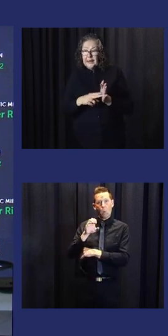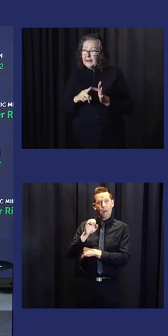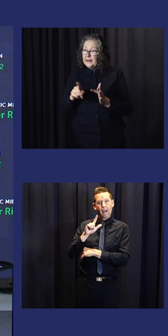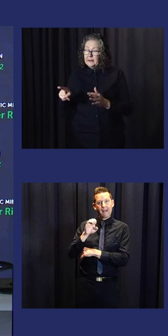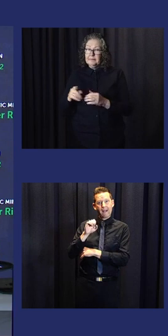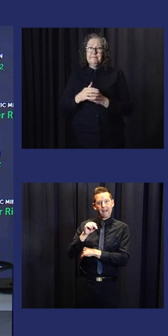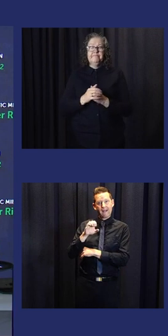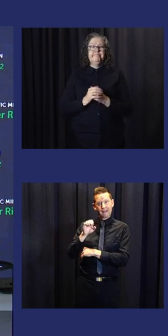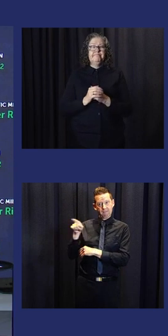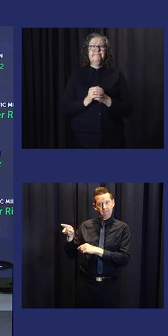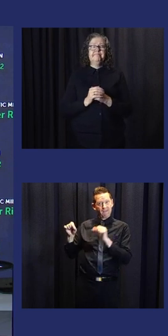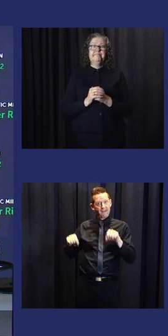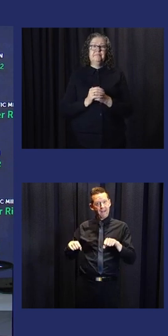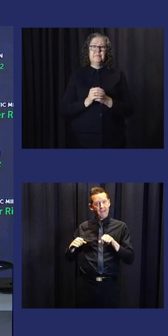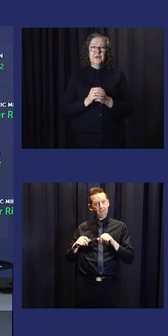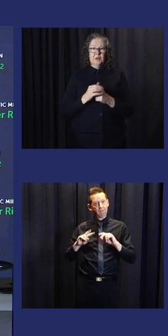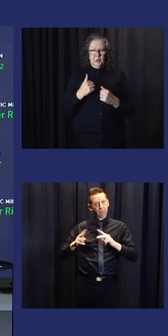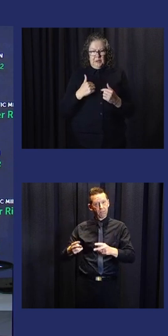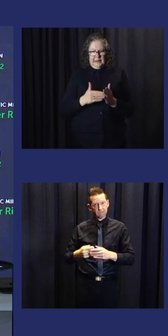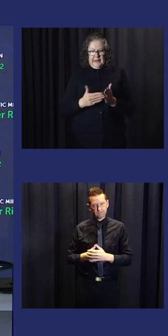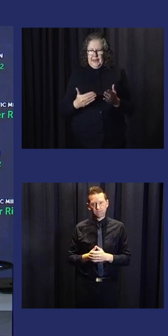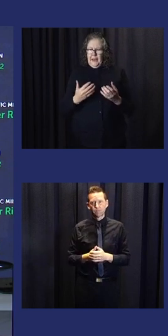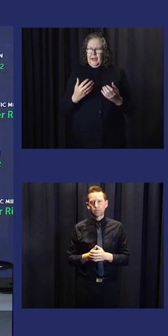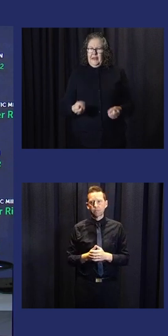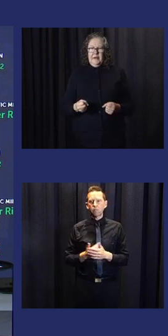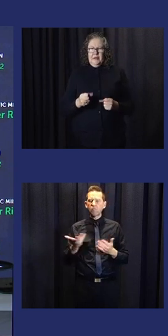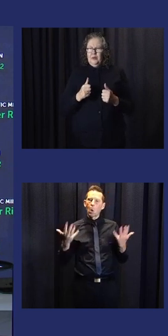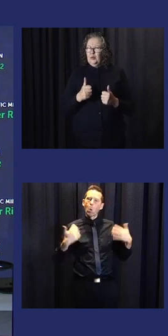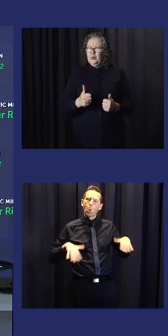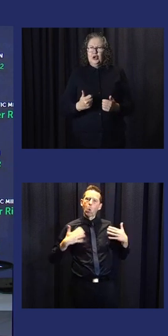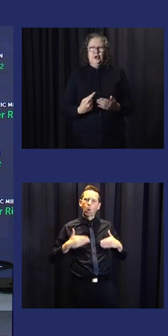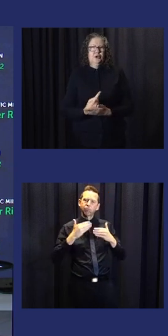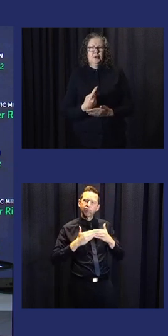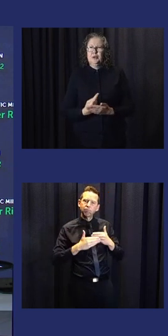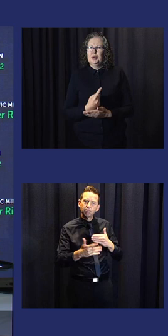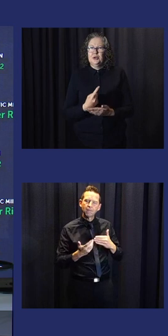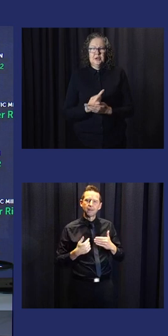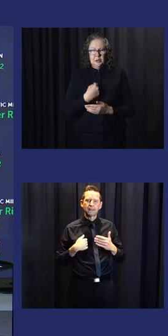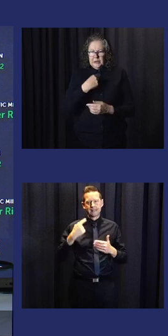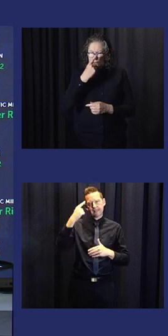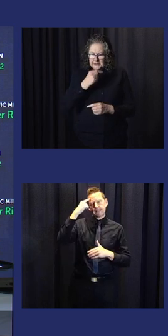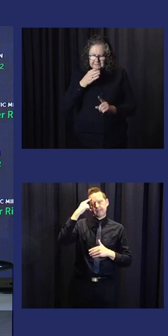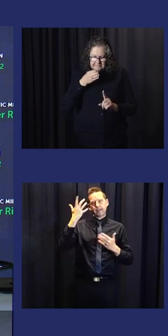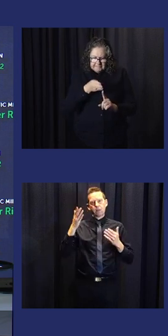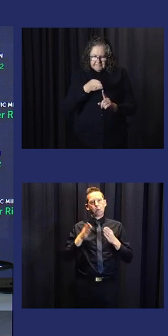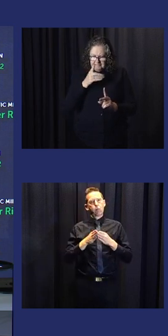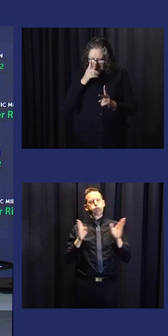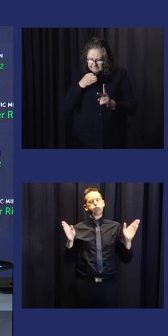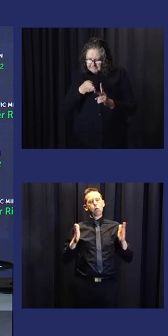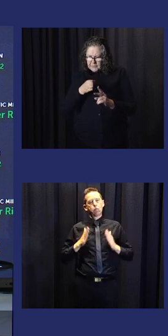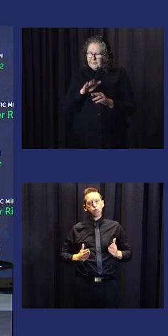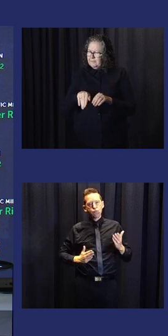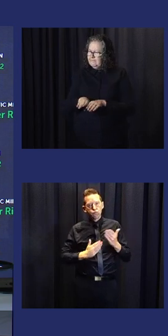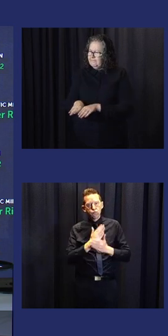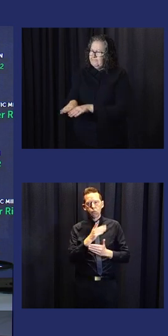these incredible opportunities now to do work on issues like universal human rights, and